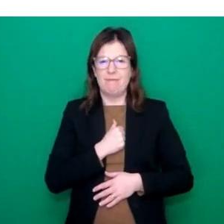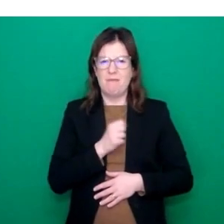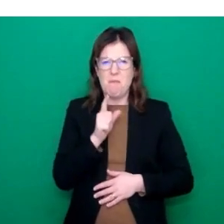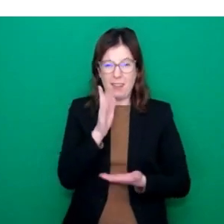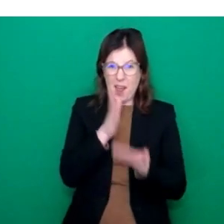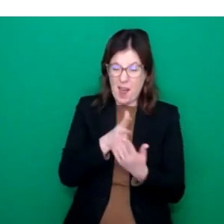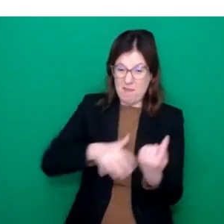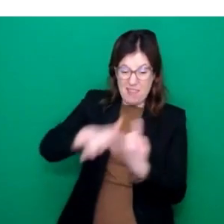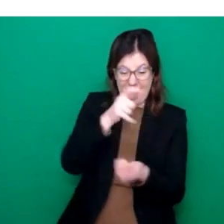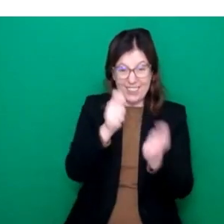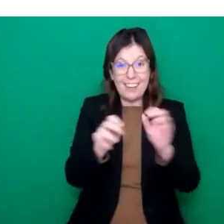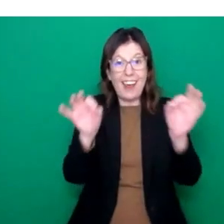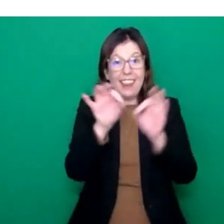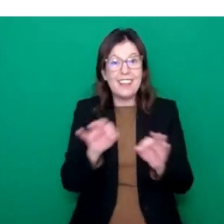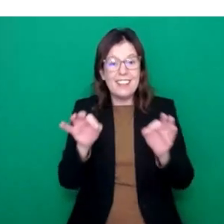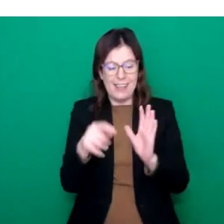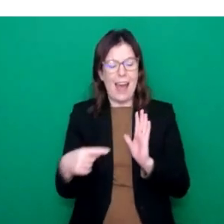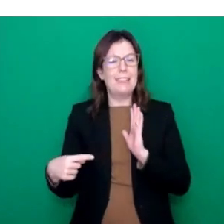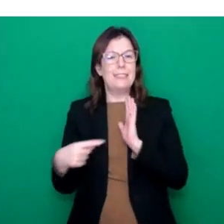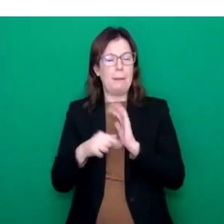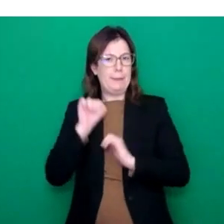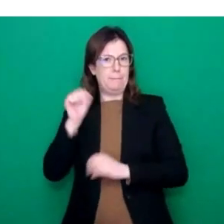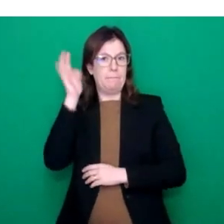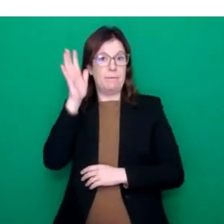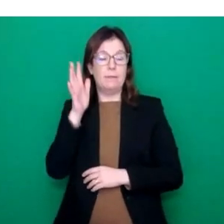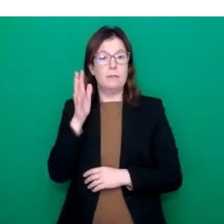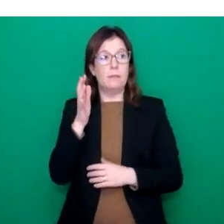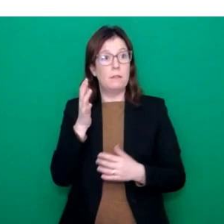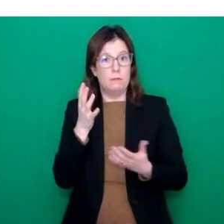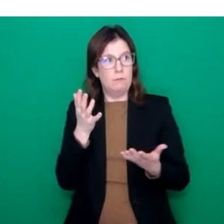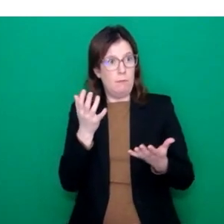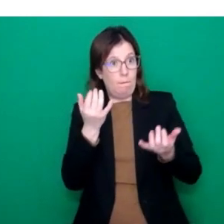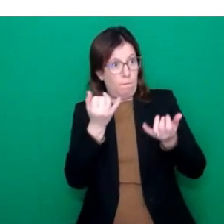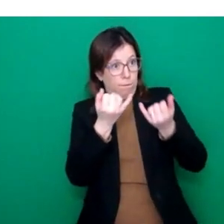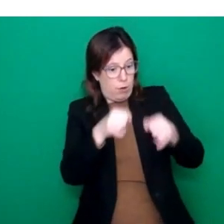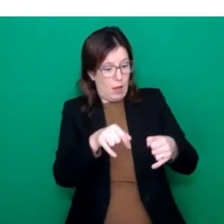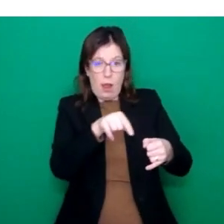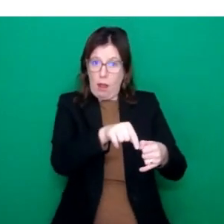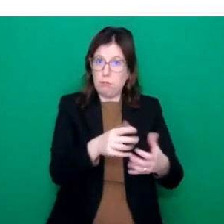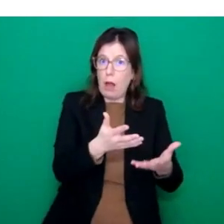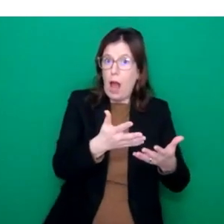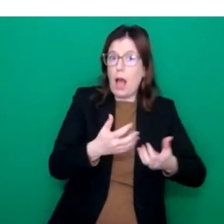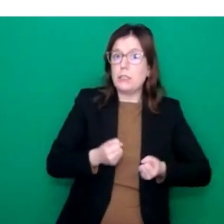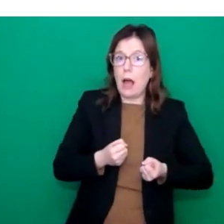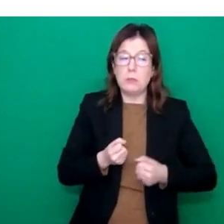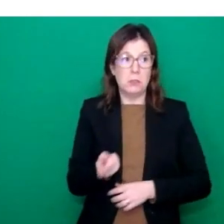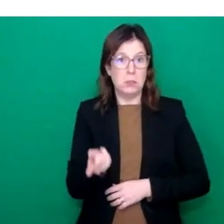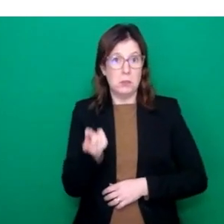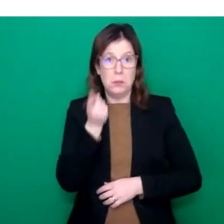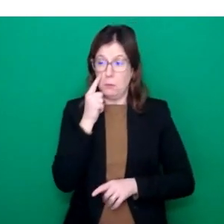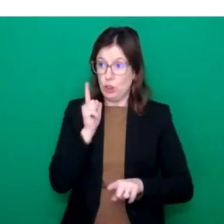see? Tansy talked about kind of failing better, the idea that actually maybe we need to be bolder at trying to take